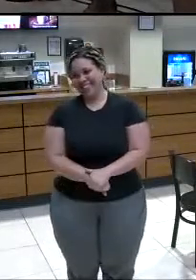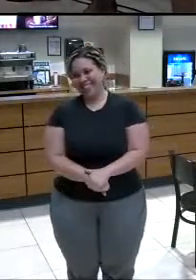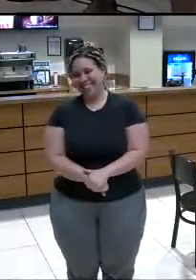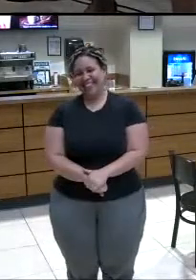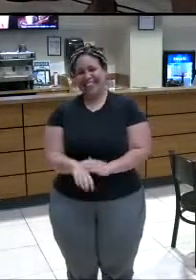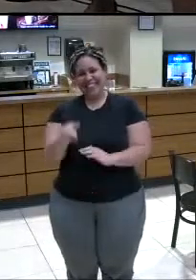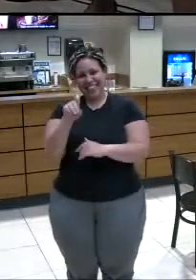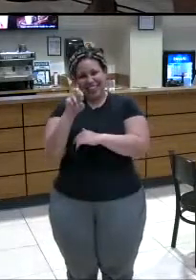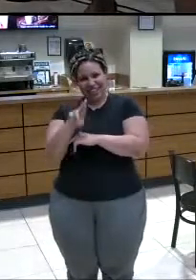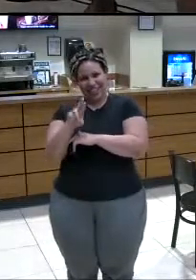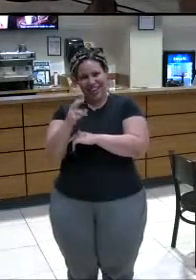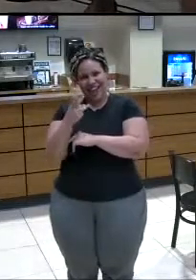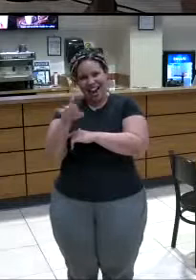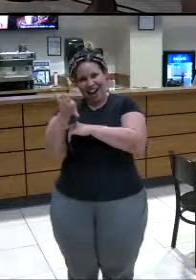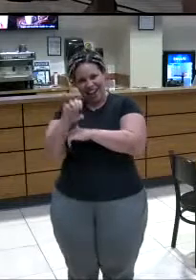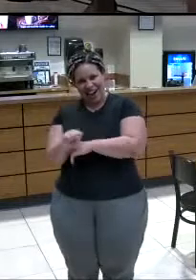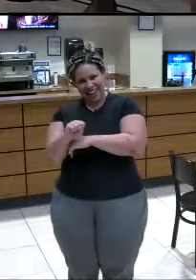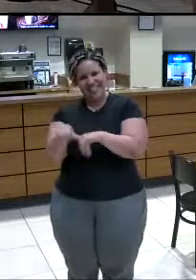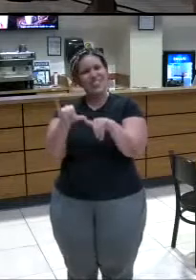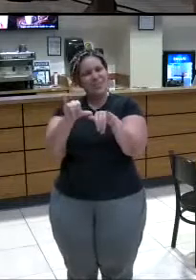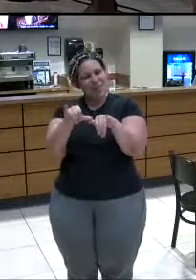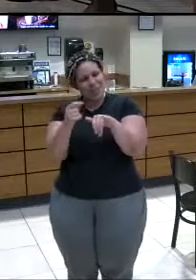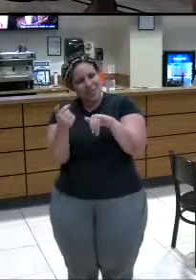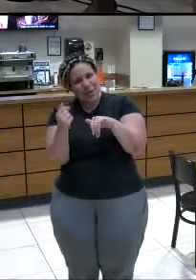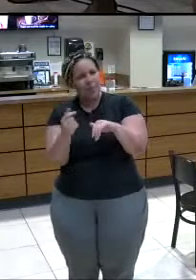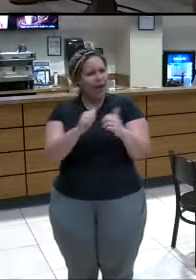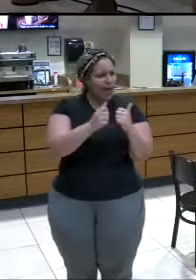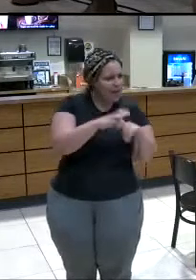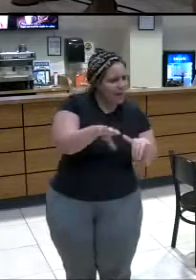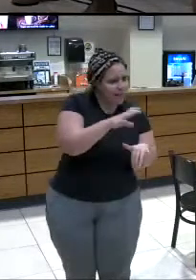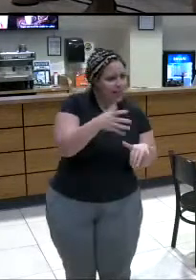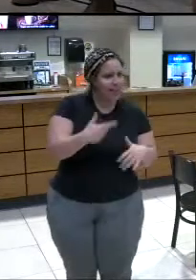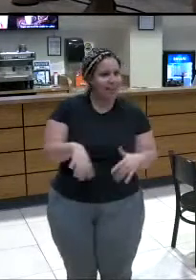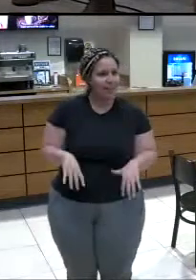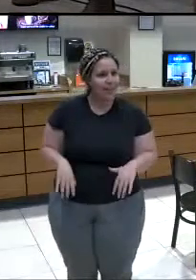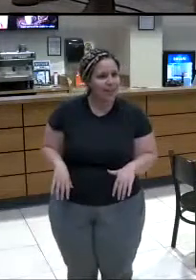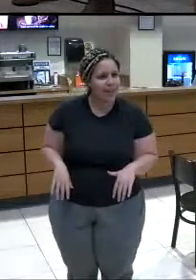Dr. Harris did a little measuring for us. Dr. Harris, how did they do?